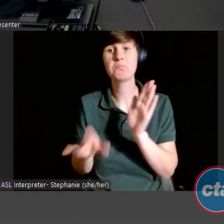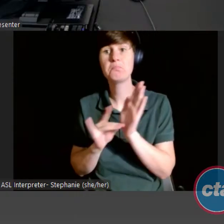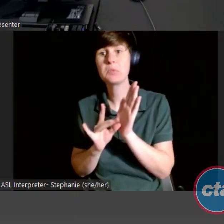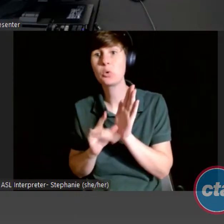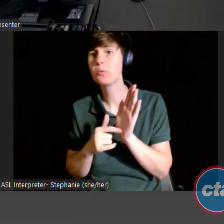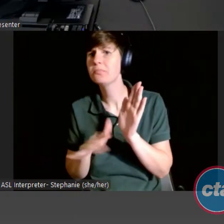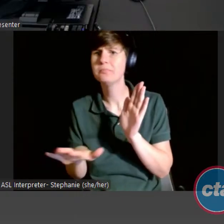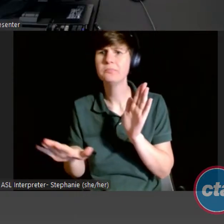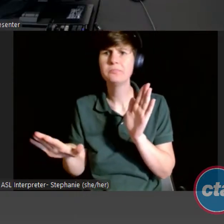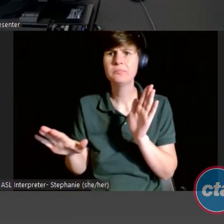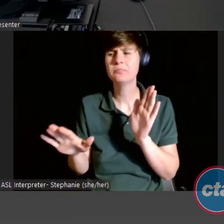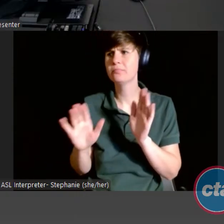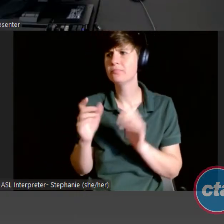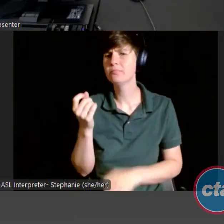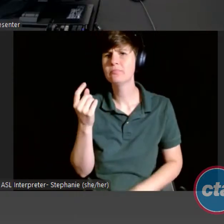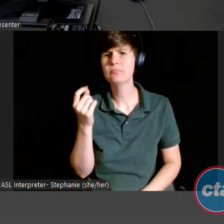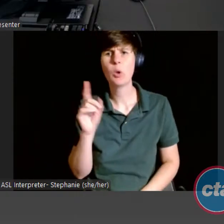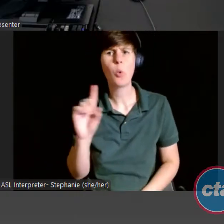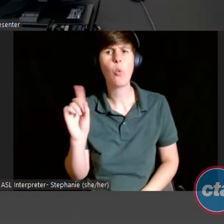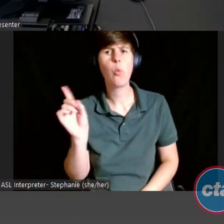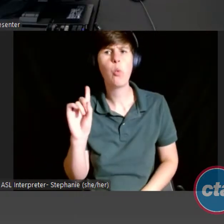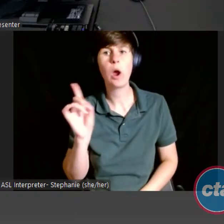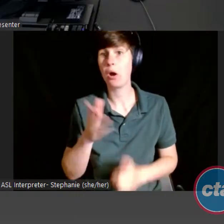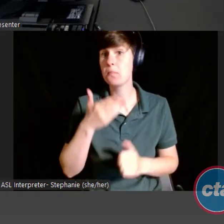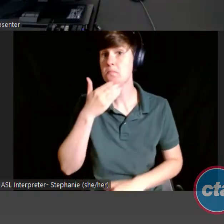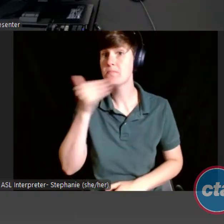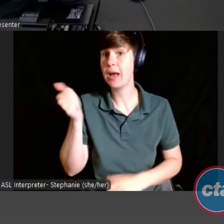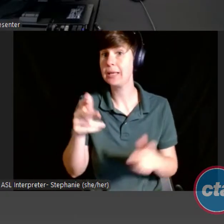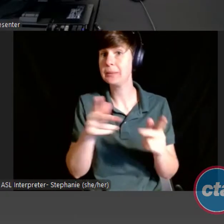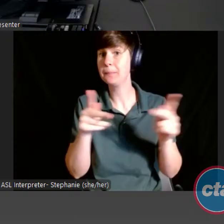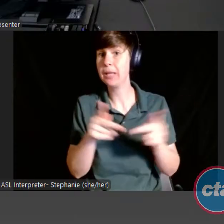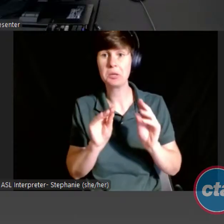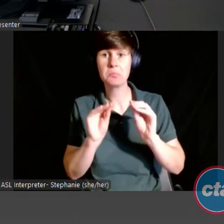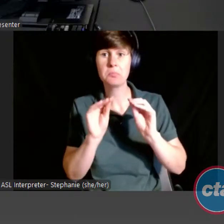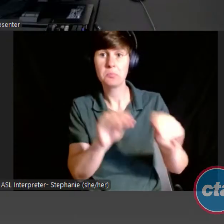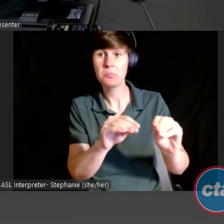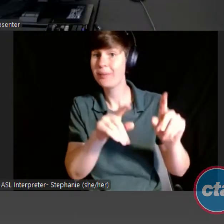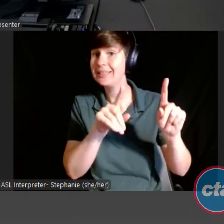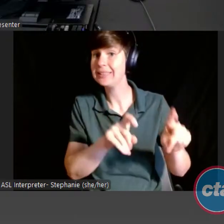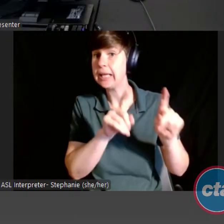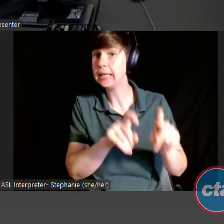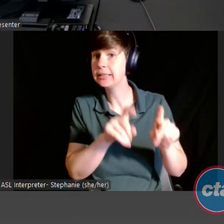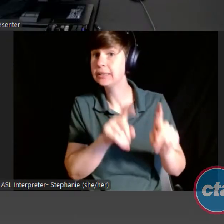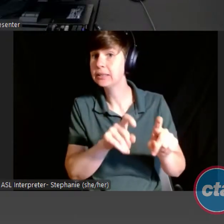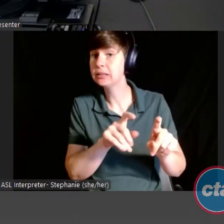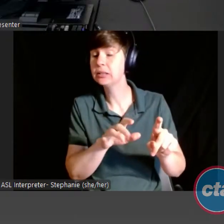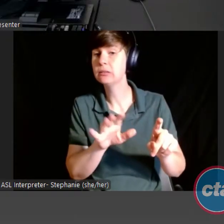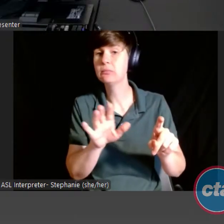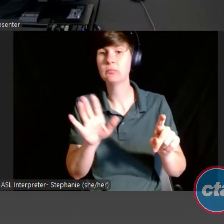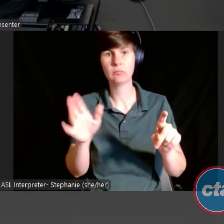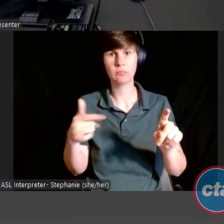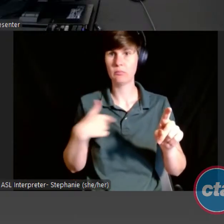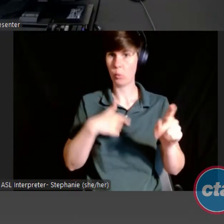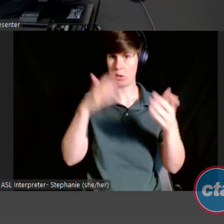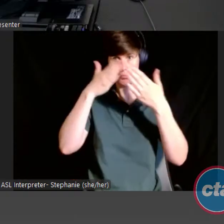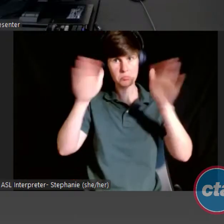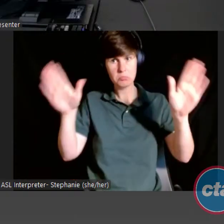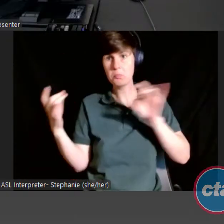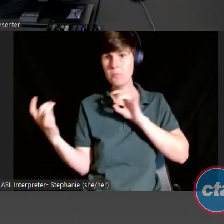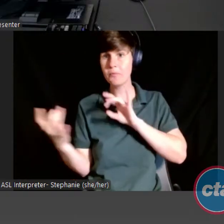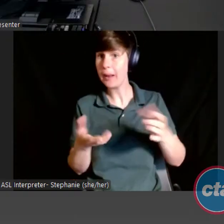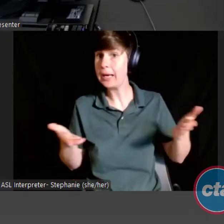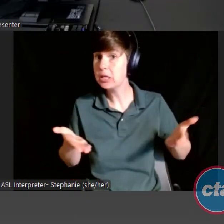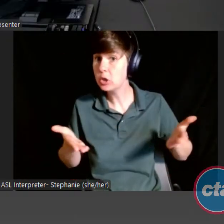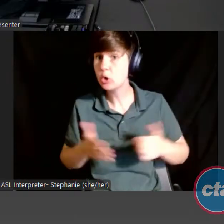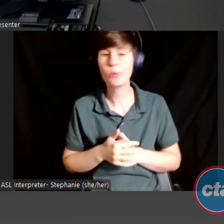understanding where the most impactful stops would be. We accept, live feedback here, lists via